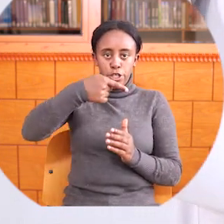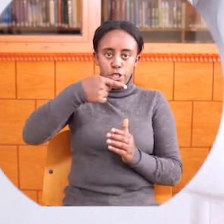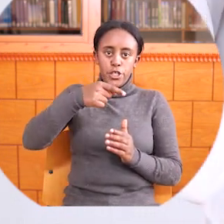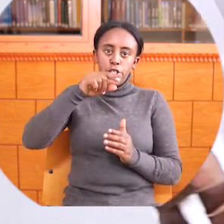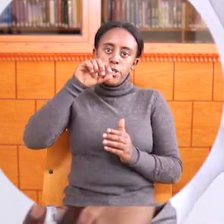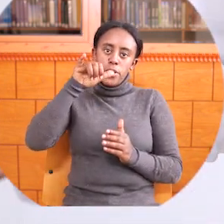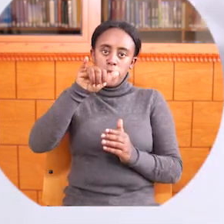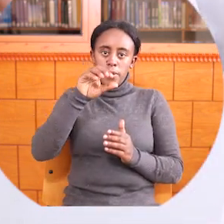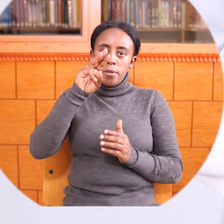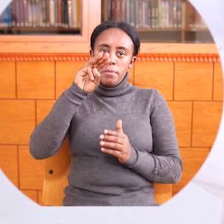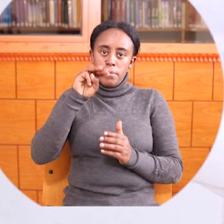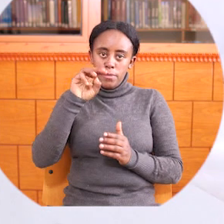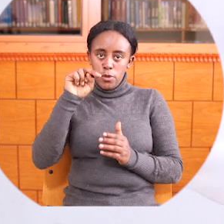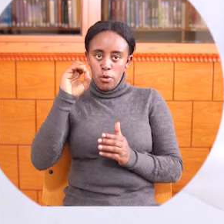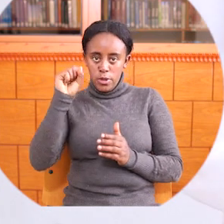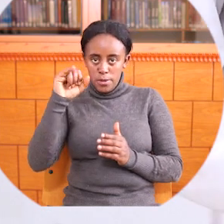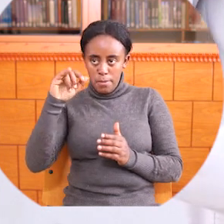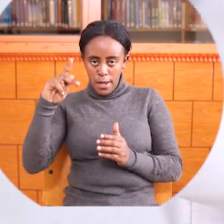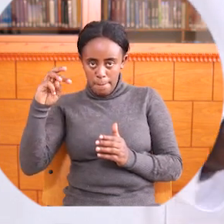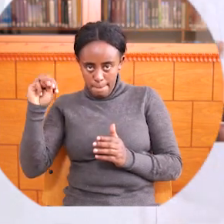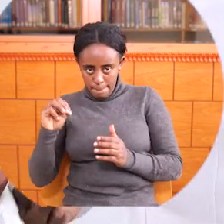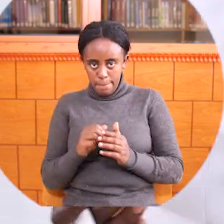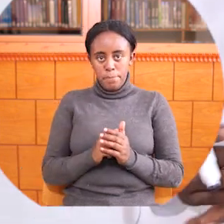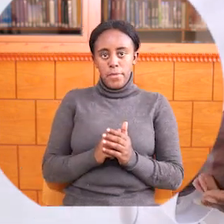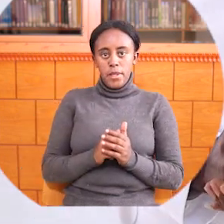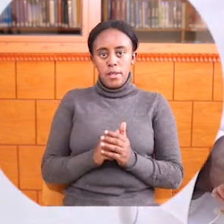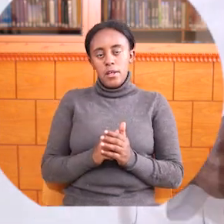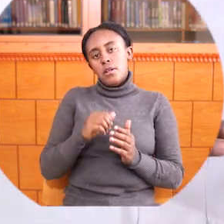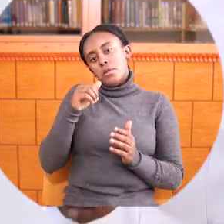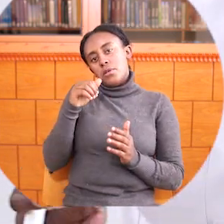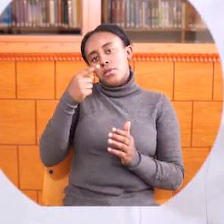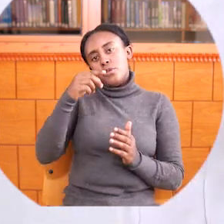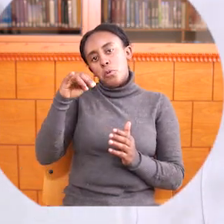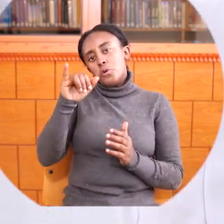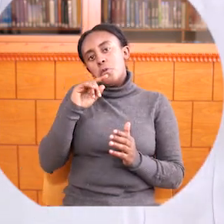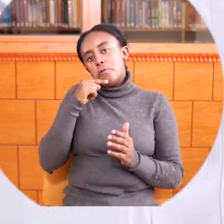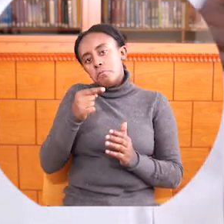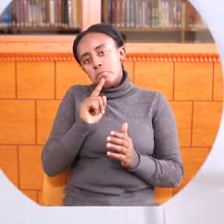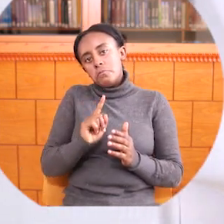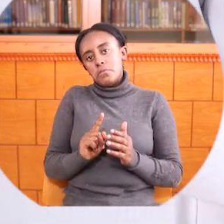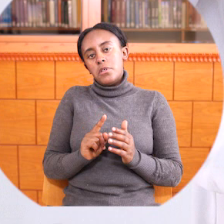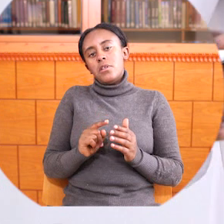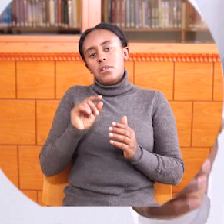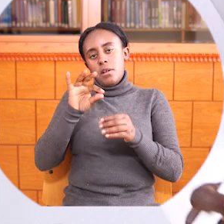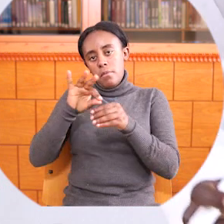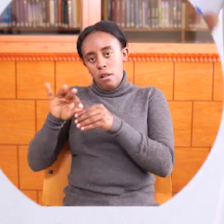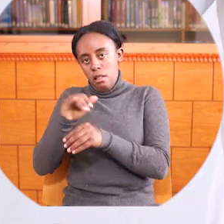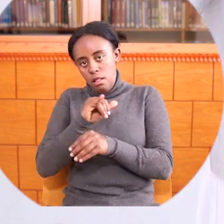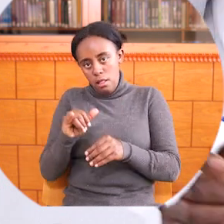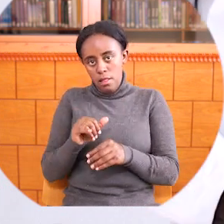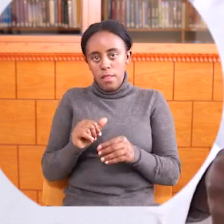gymnosperm. Let us see some example of gymnosperms. Gymnosperms are a plant like mosses,